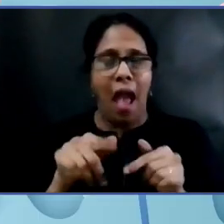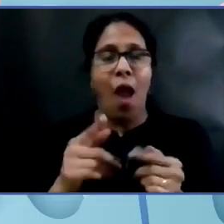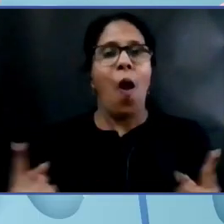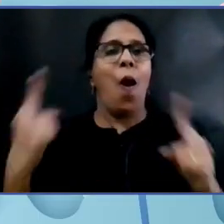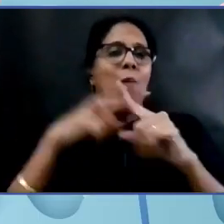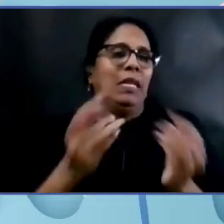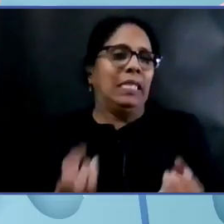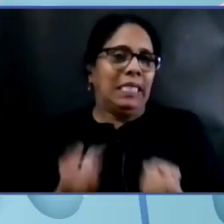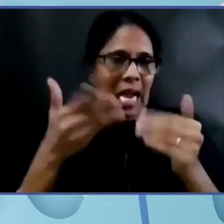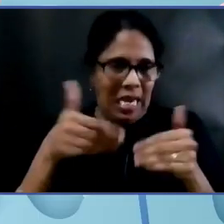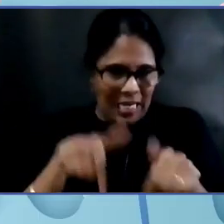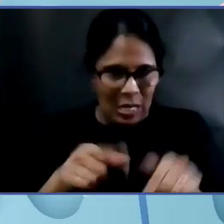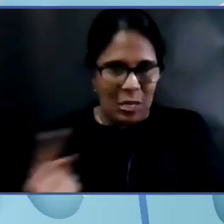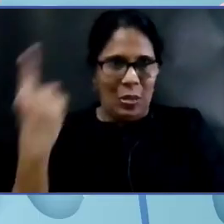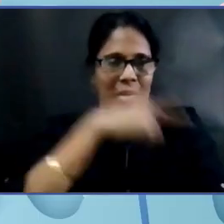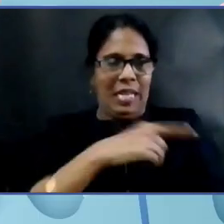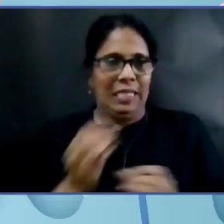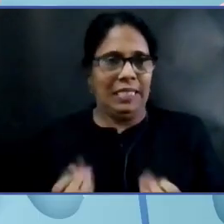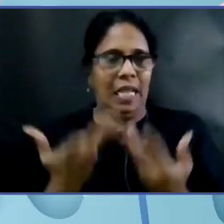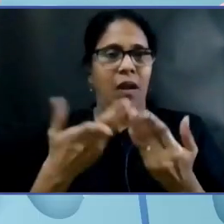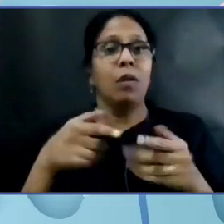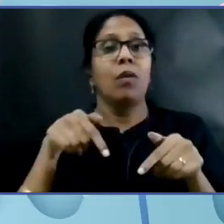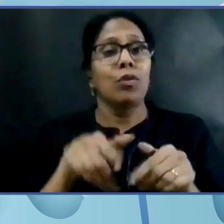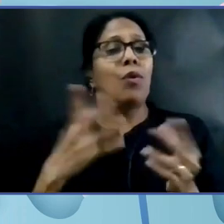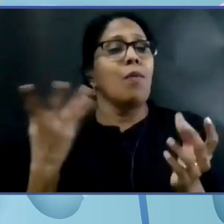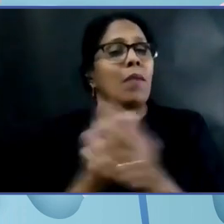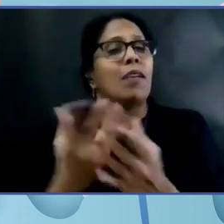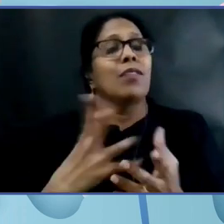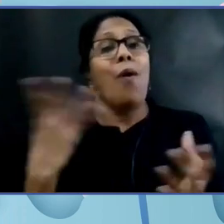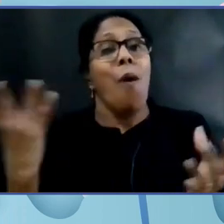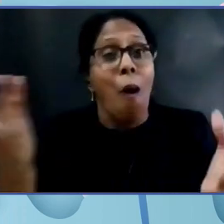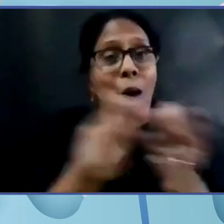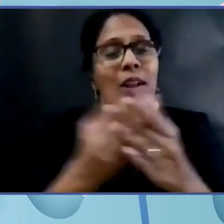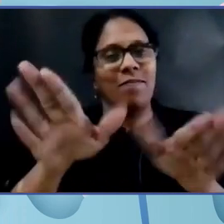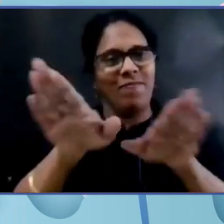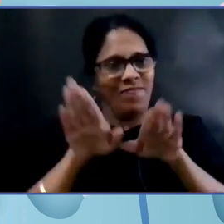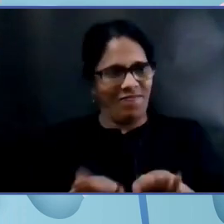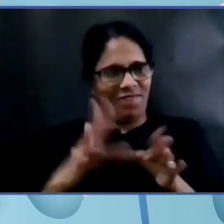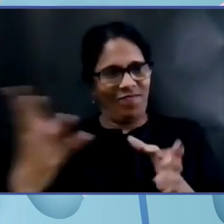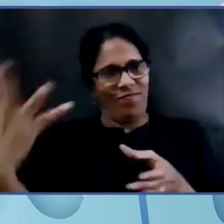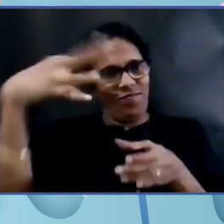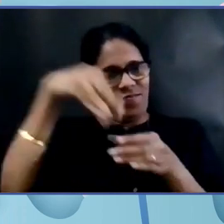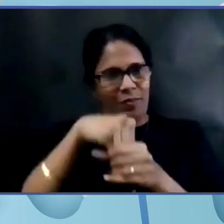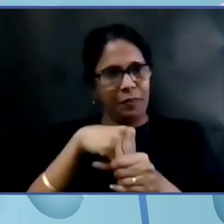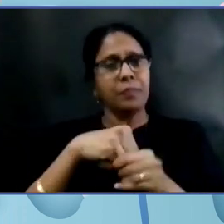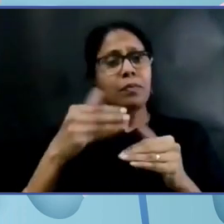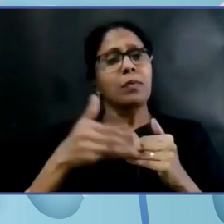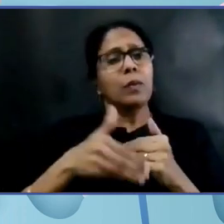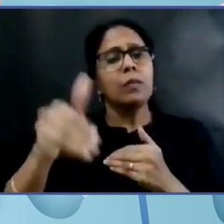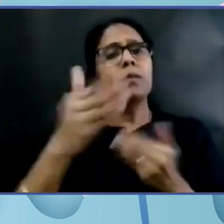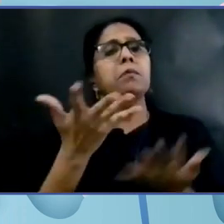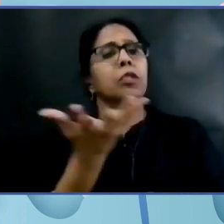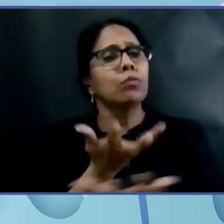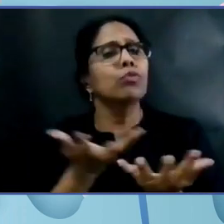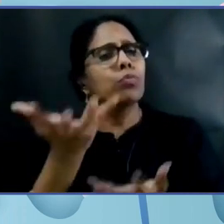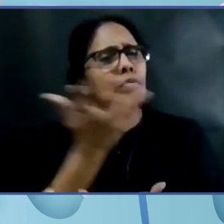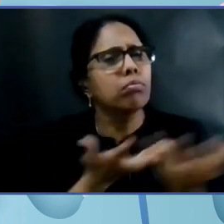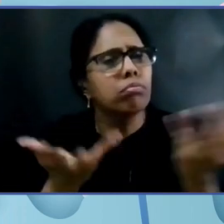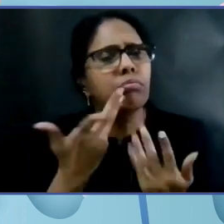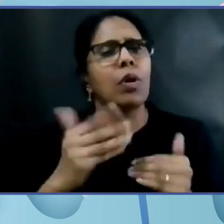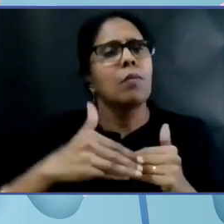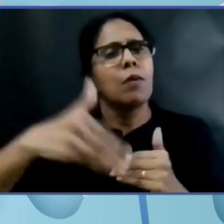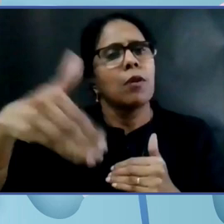remain engaged with us in the various conversations that we are going to have in the coming months going forward.